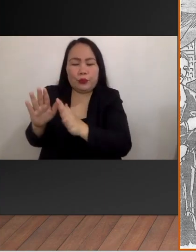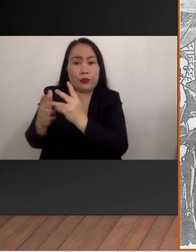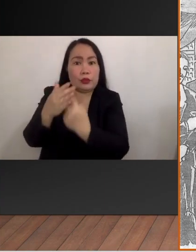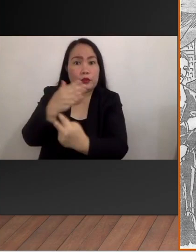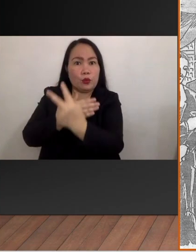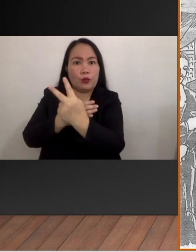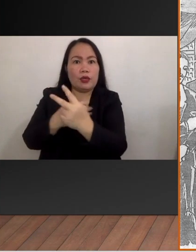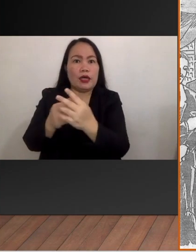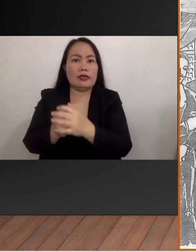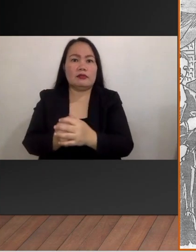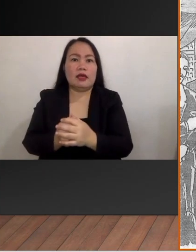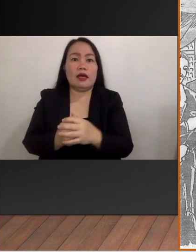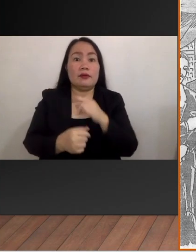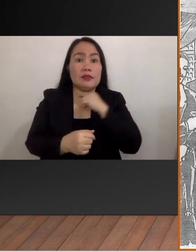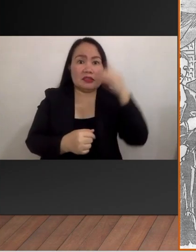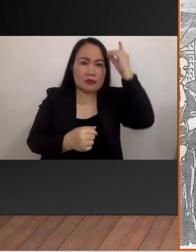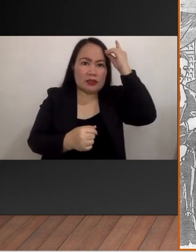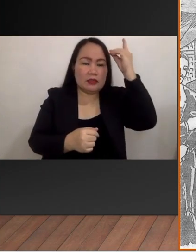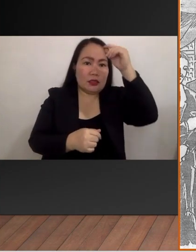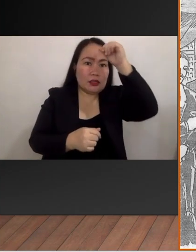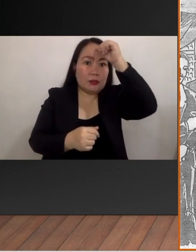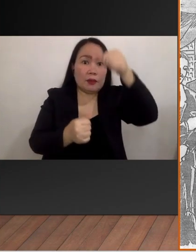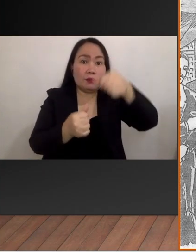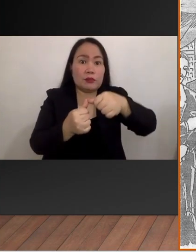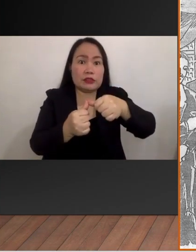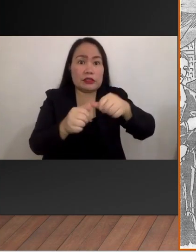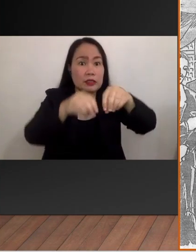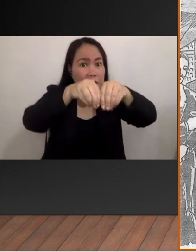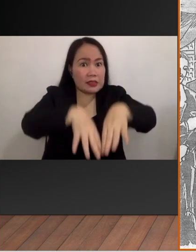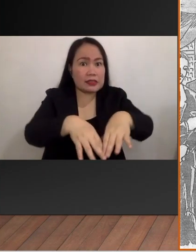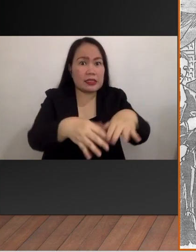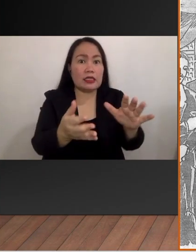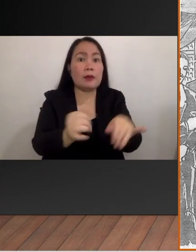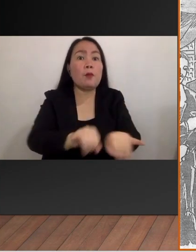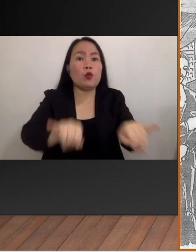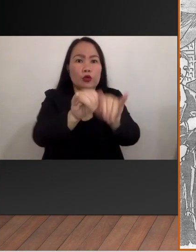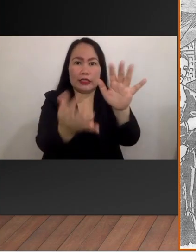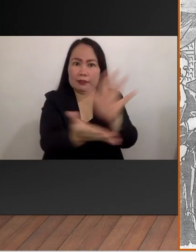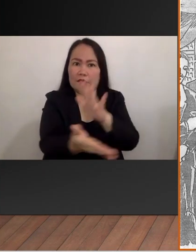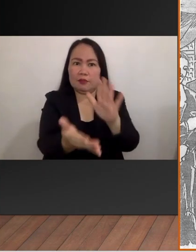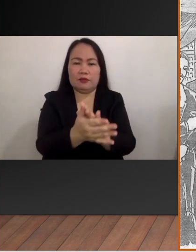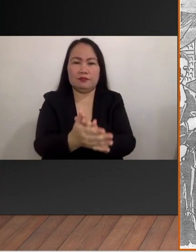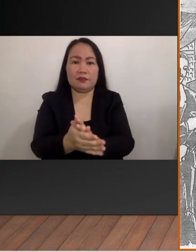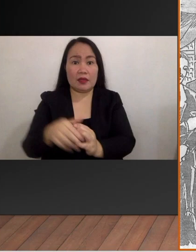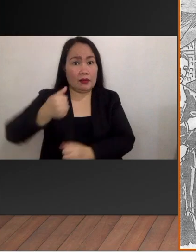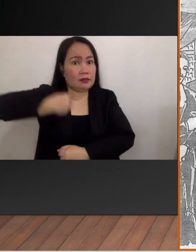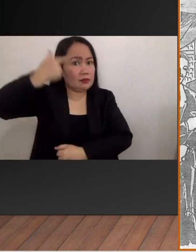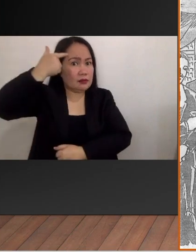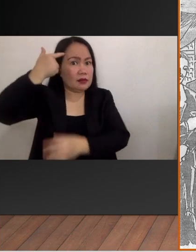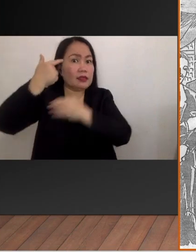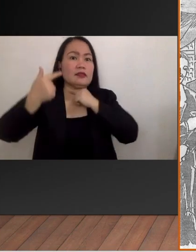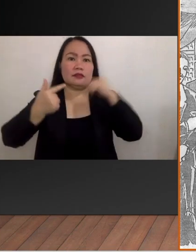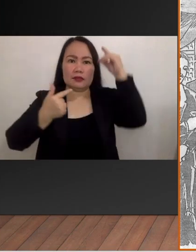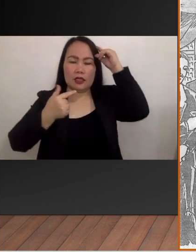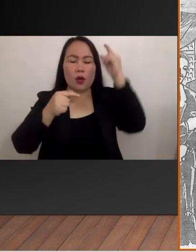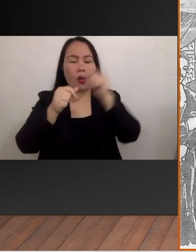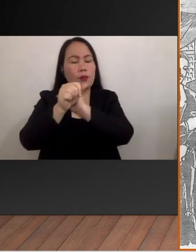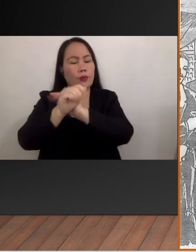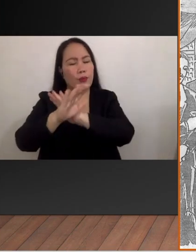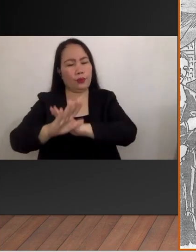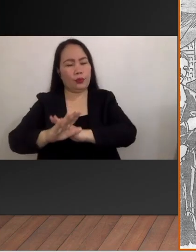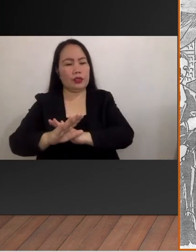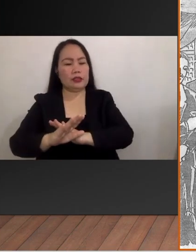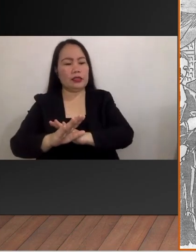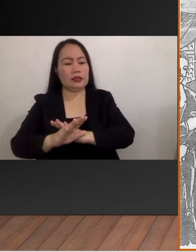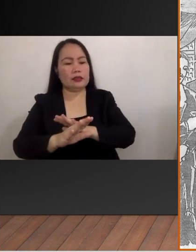Damaso also remembers the missing important documents. Both sides calmed down and the